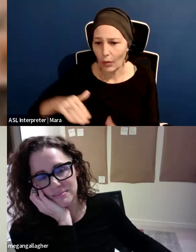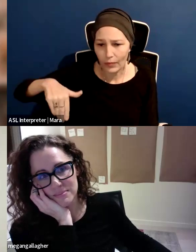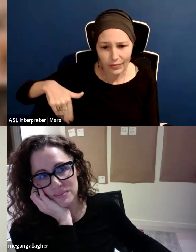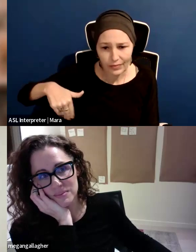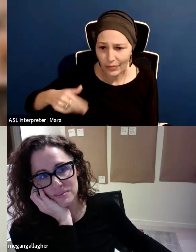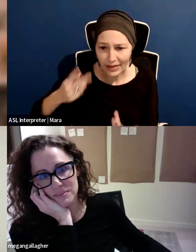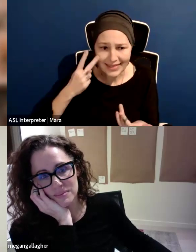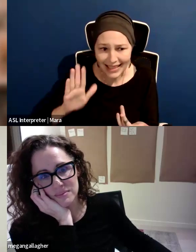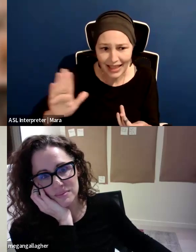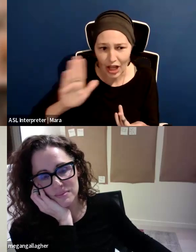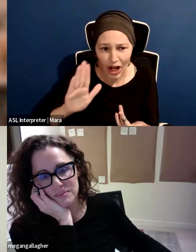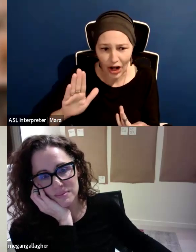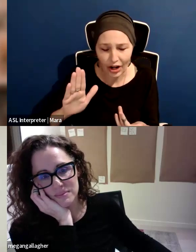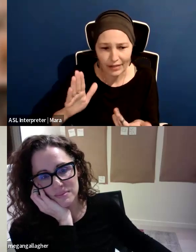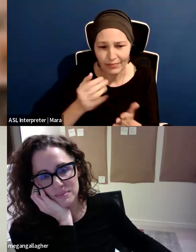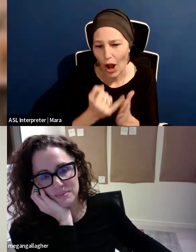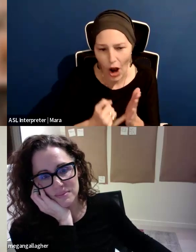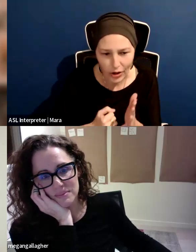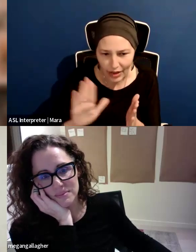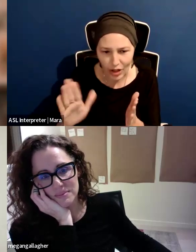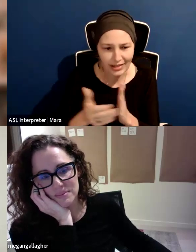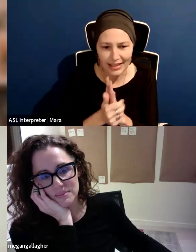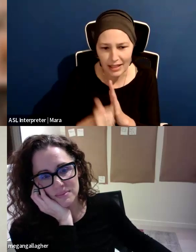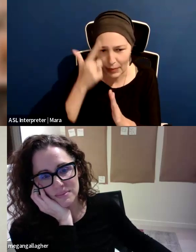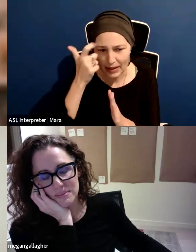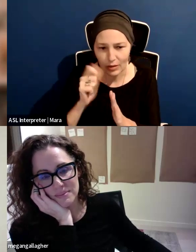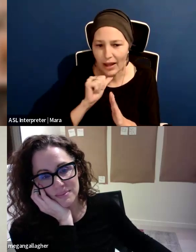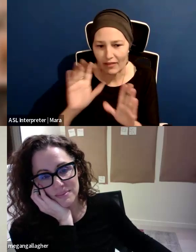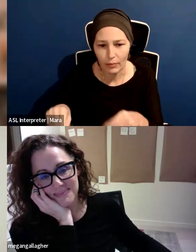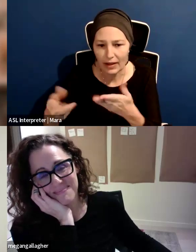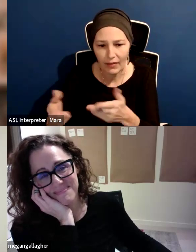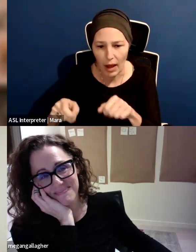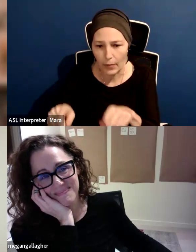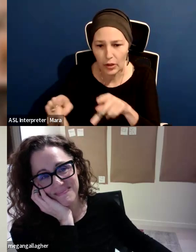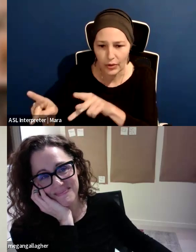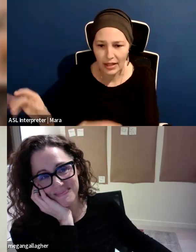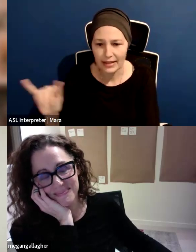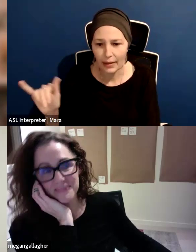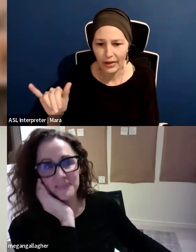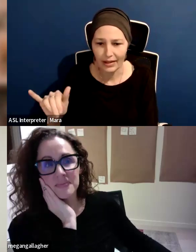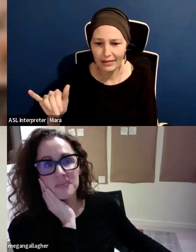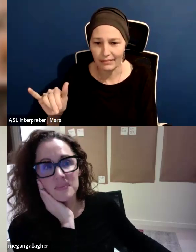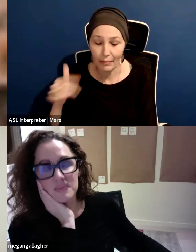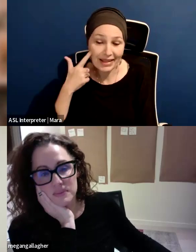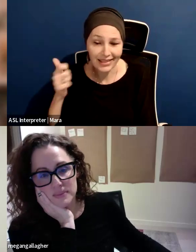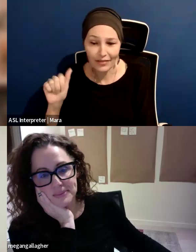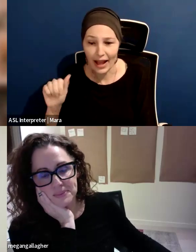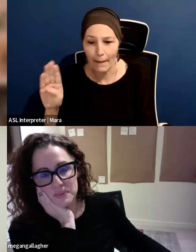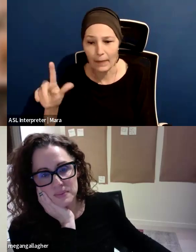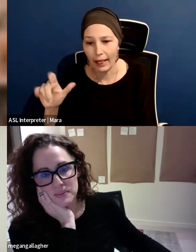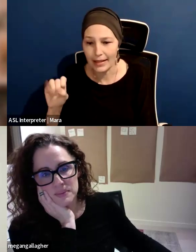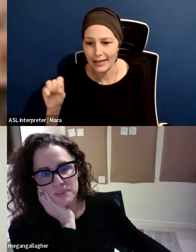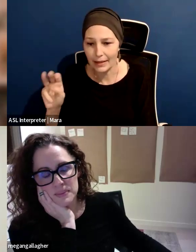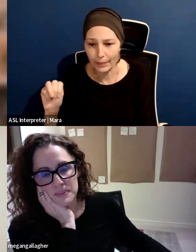opportunities for something as arbitrary as ableism. And I feel like, I also feel like as well, it